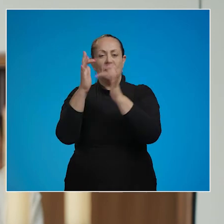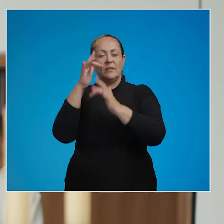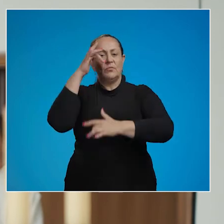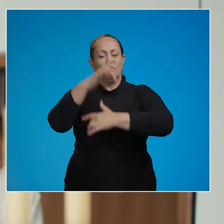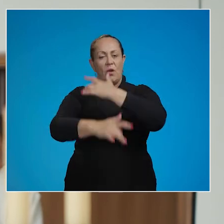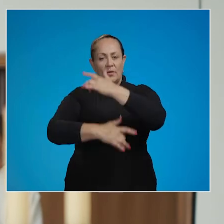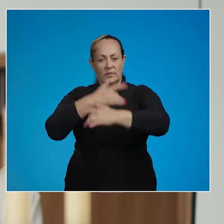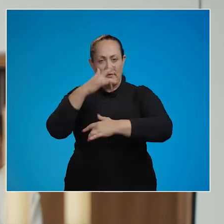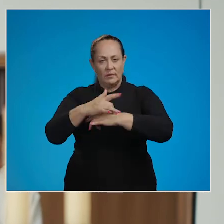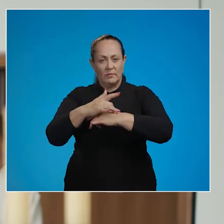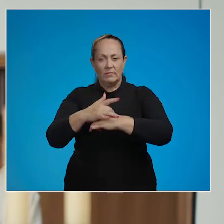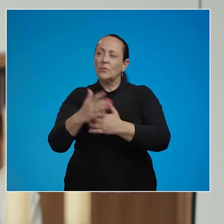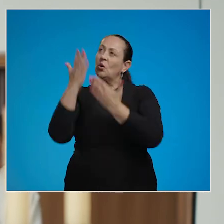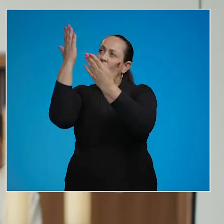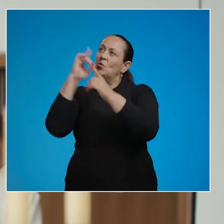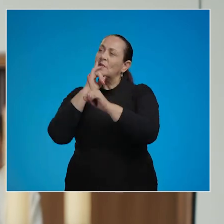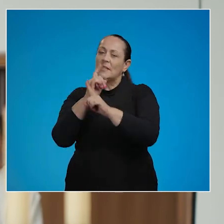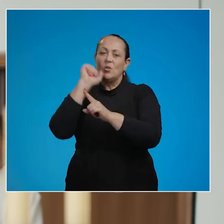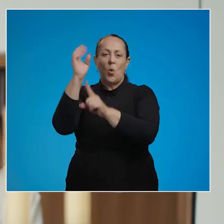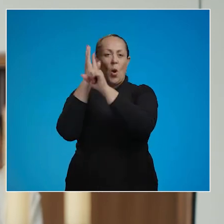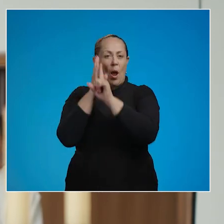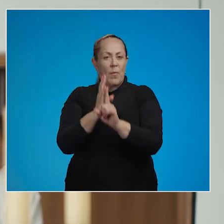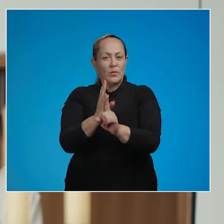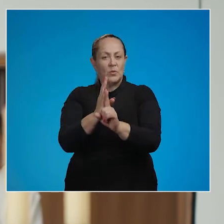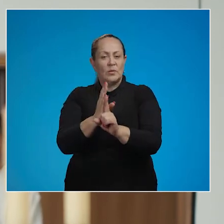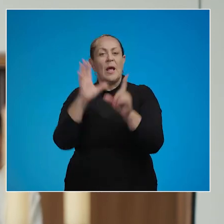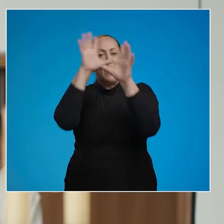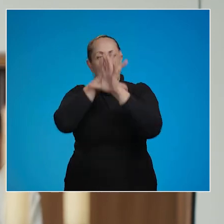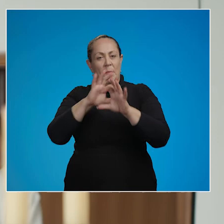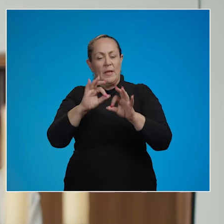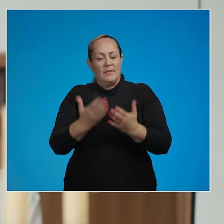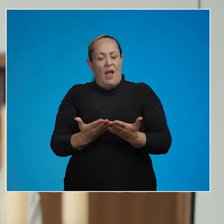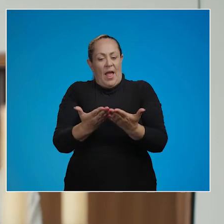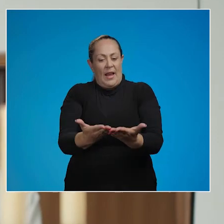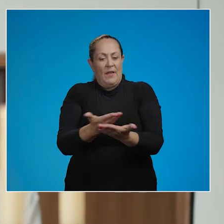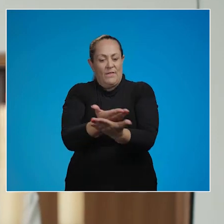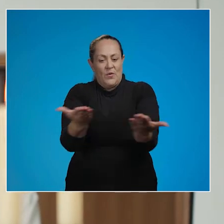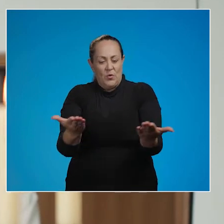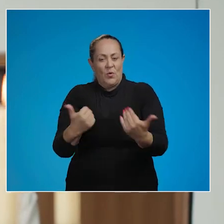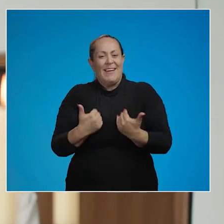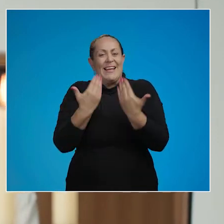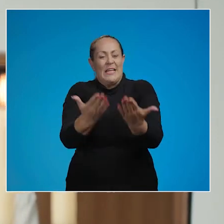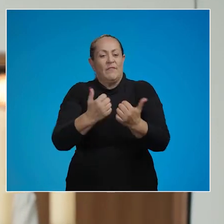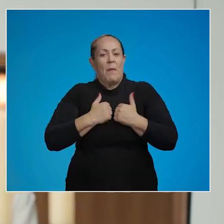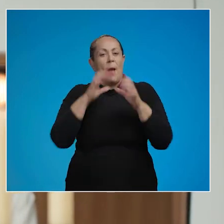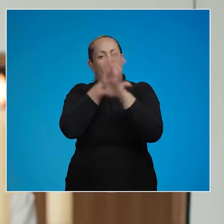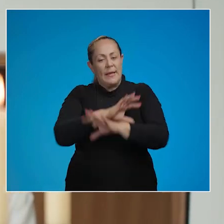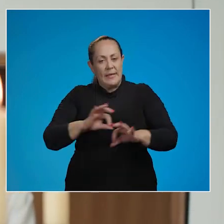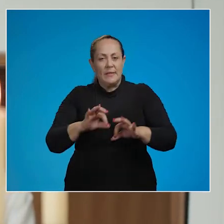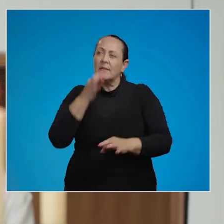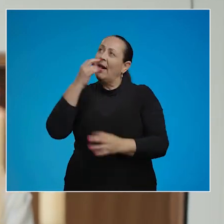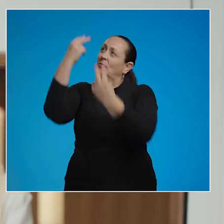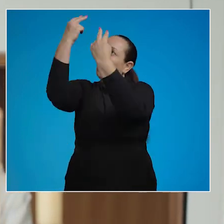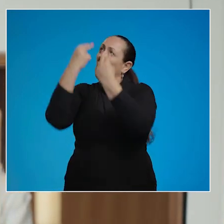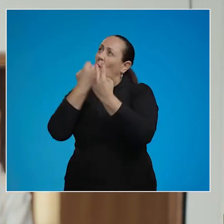Christ who said to your apostles peace I leave you my peace I give you look